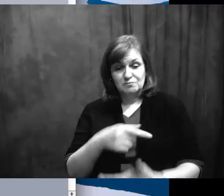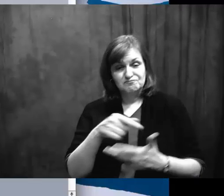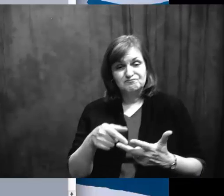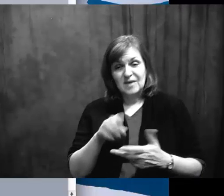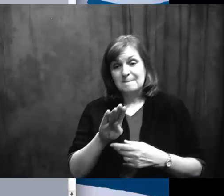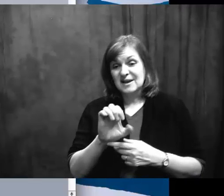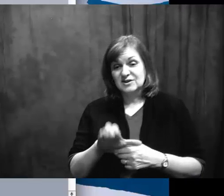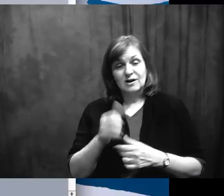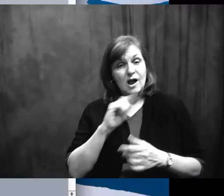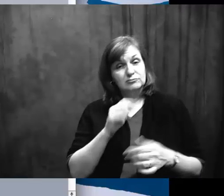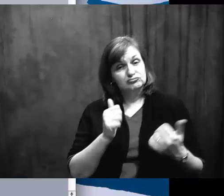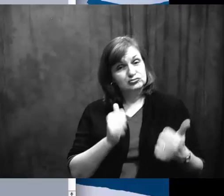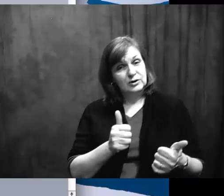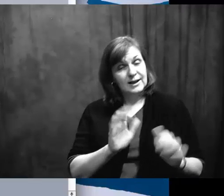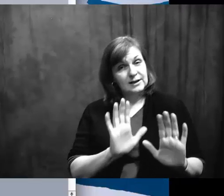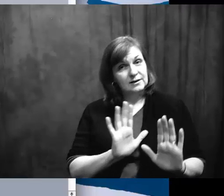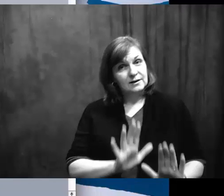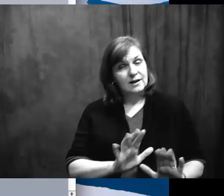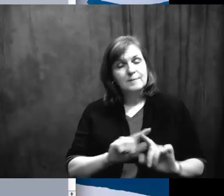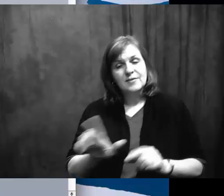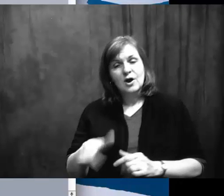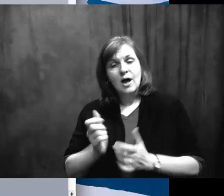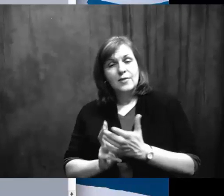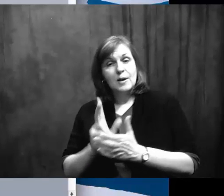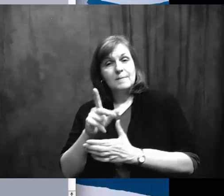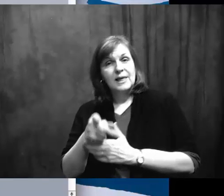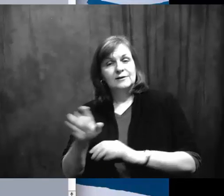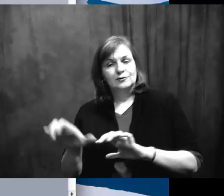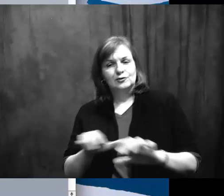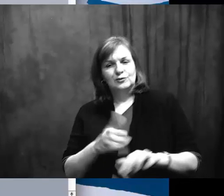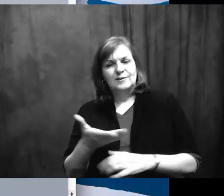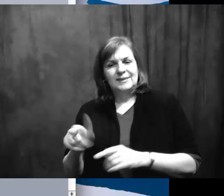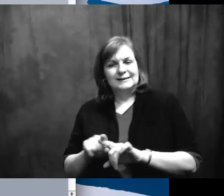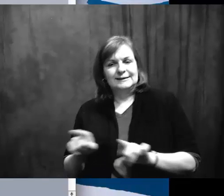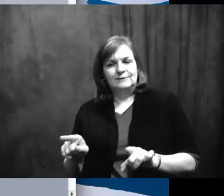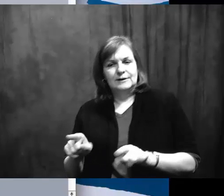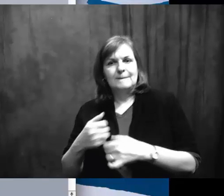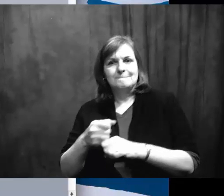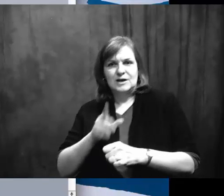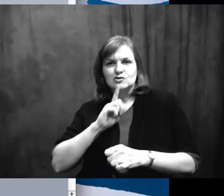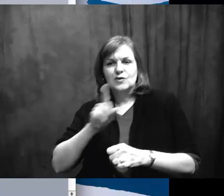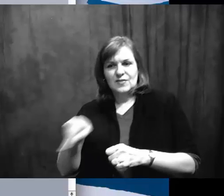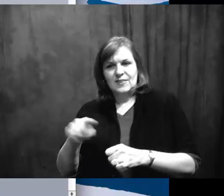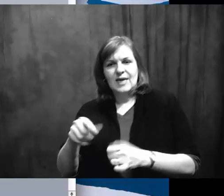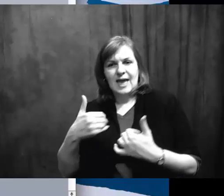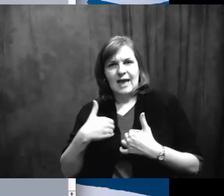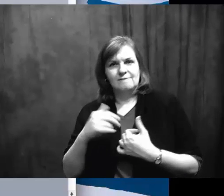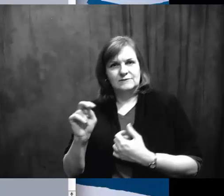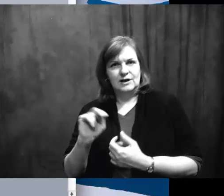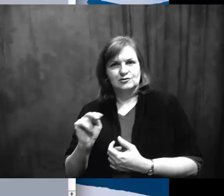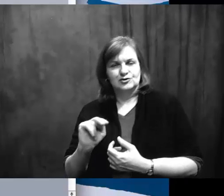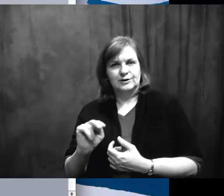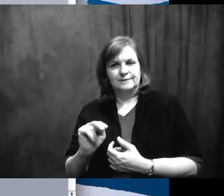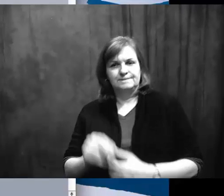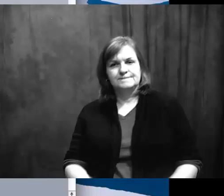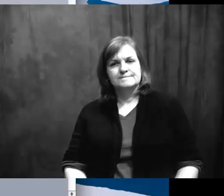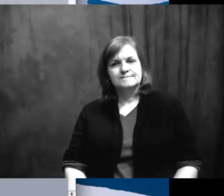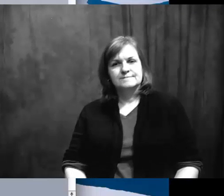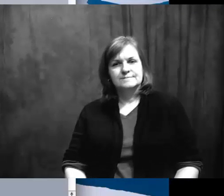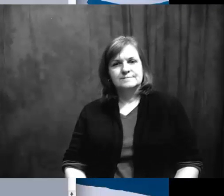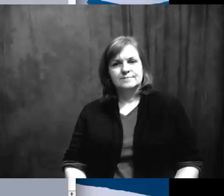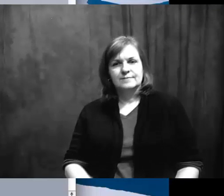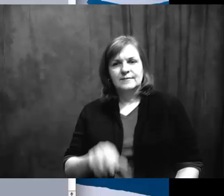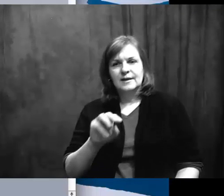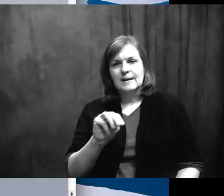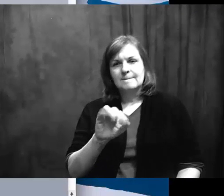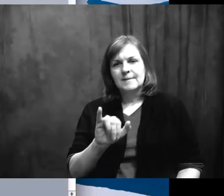these bacteria are great, but there are a number of plants that have gone above and beyond to really make sure they have nitrogen available to them.